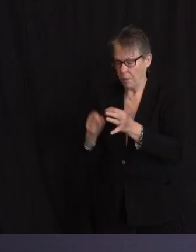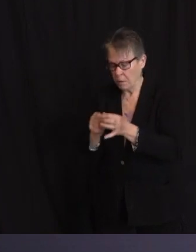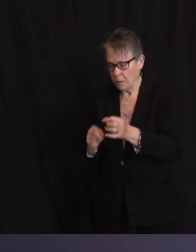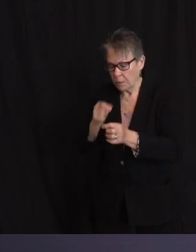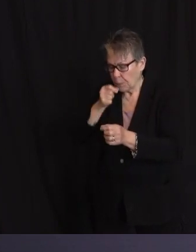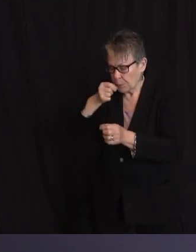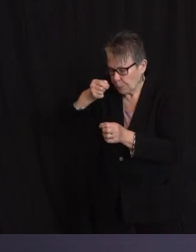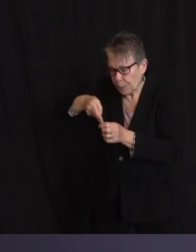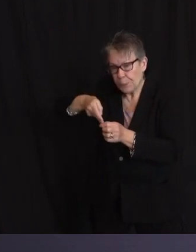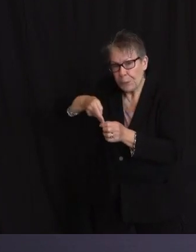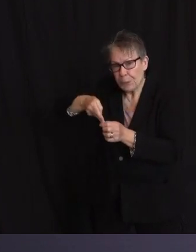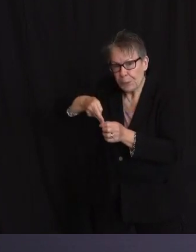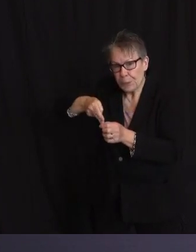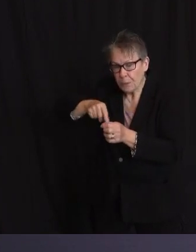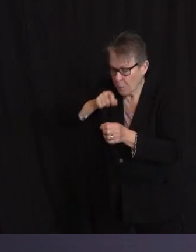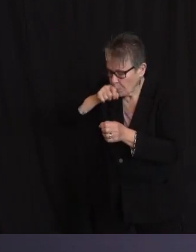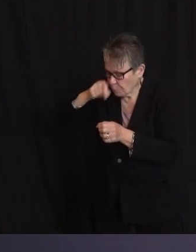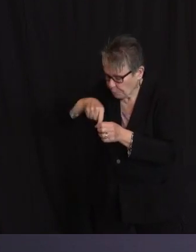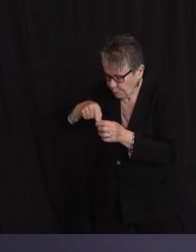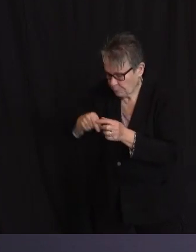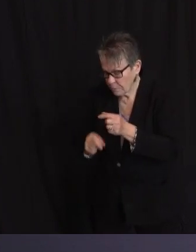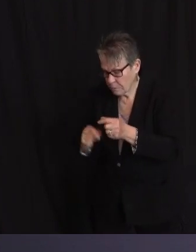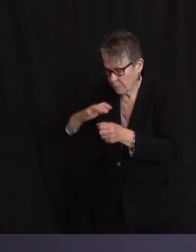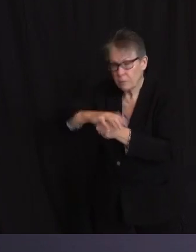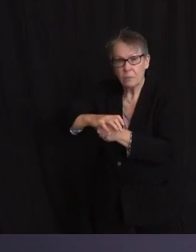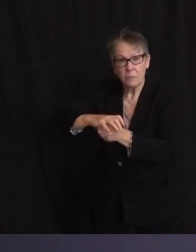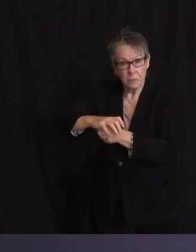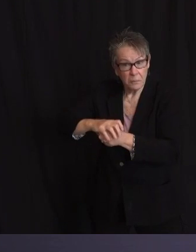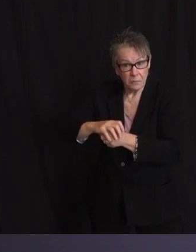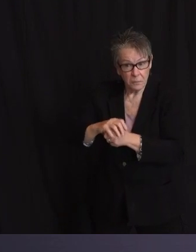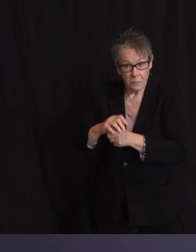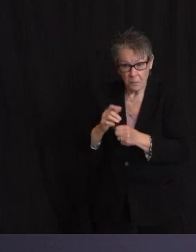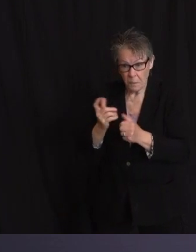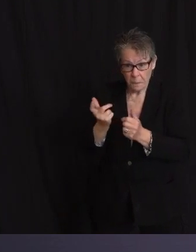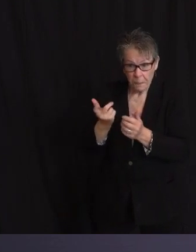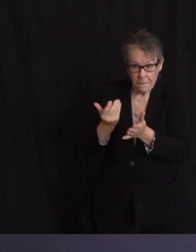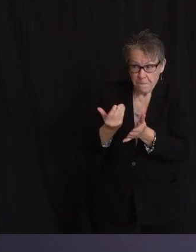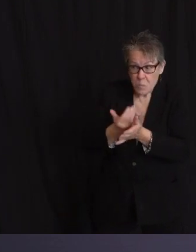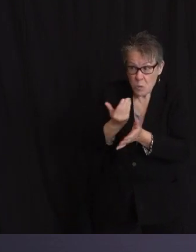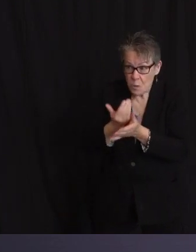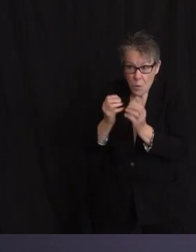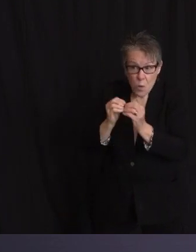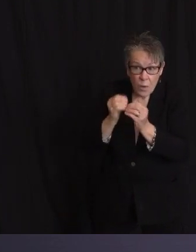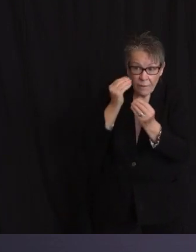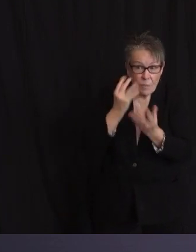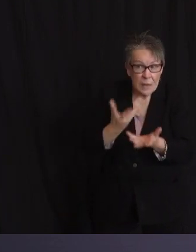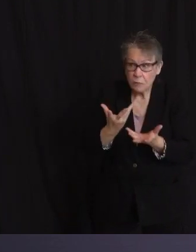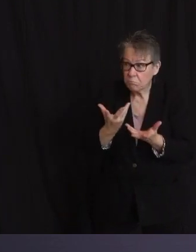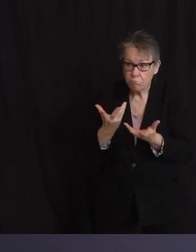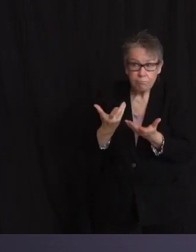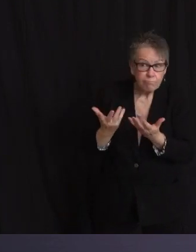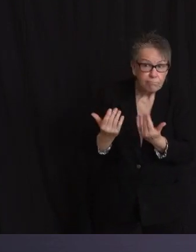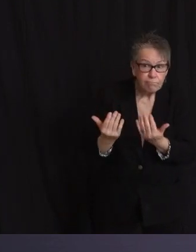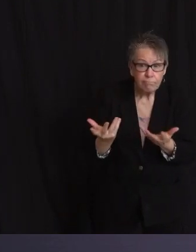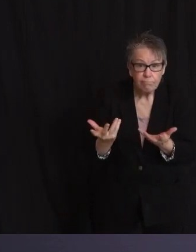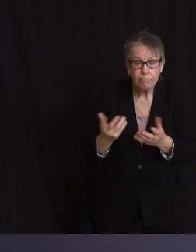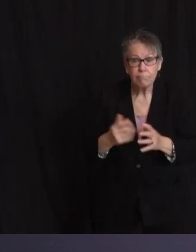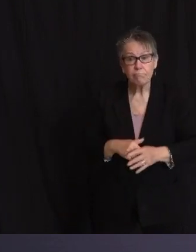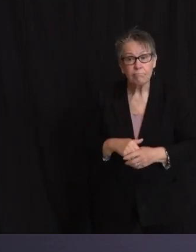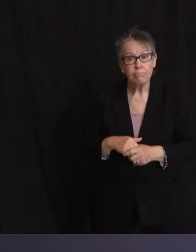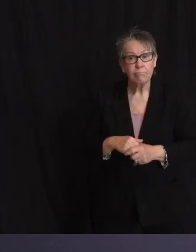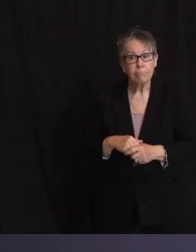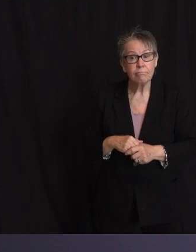testing as a local thing. Even if we have 73, I think you said, different testing facilities in New